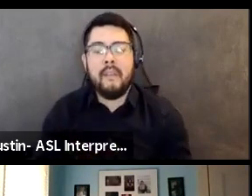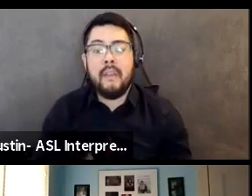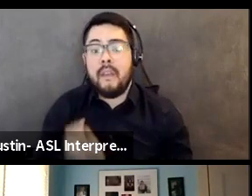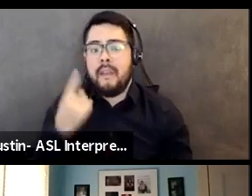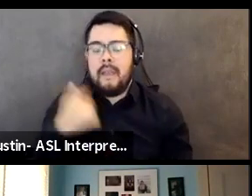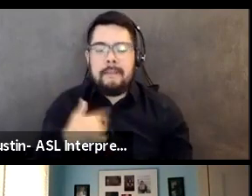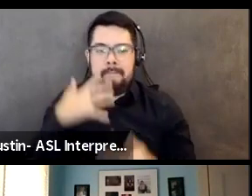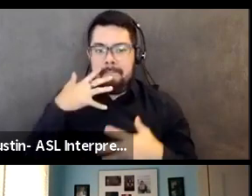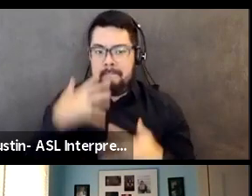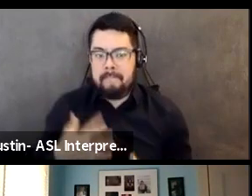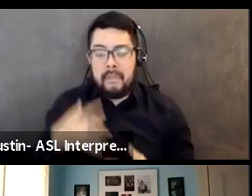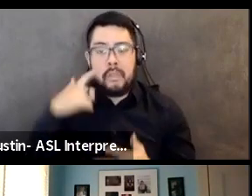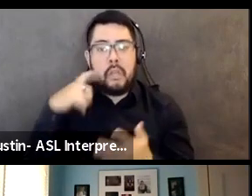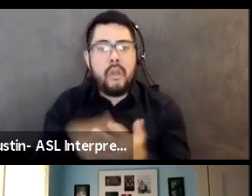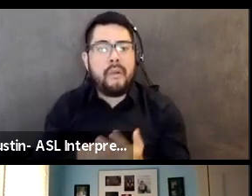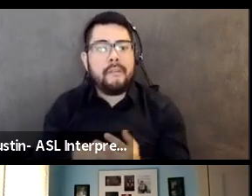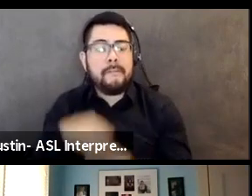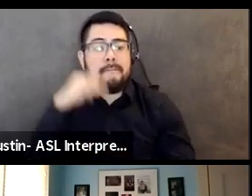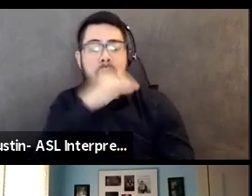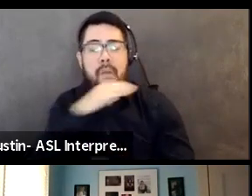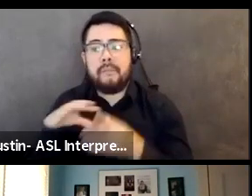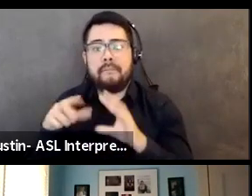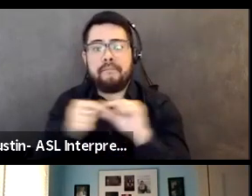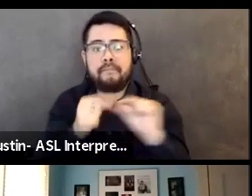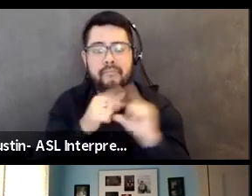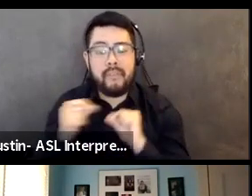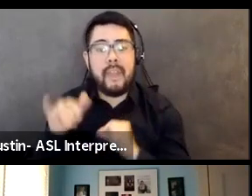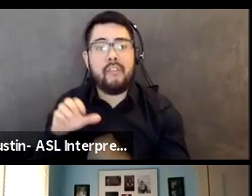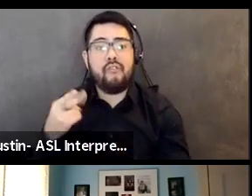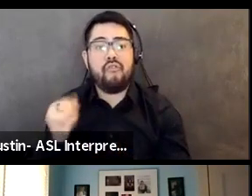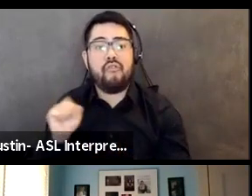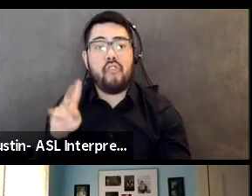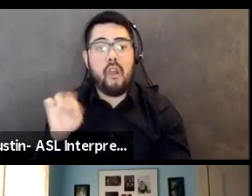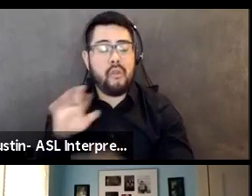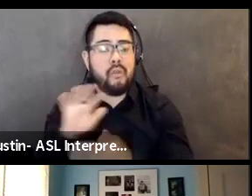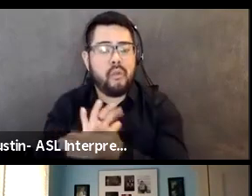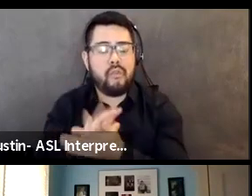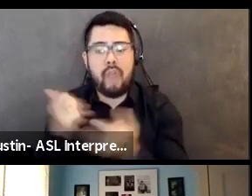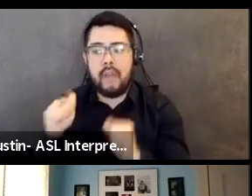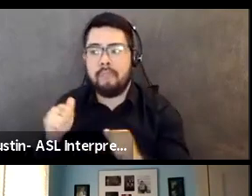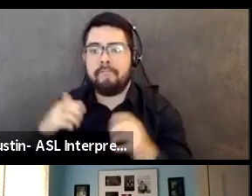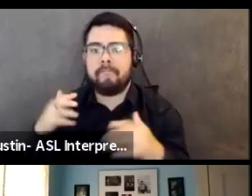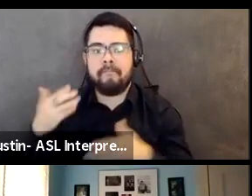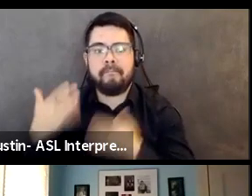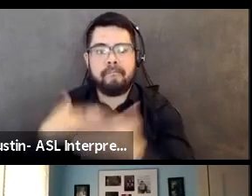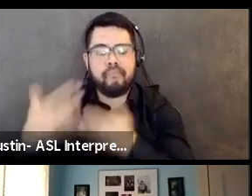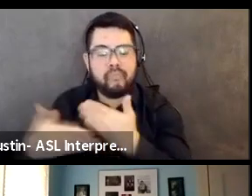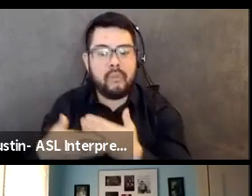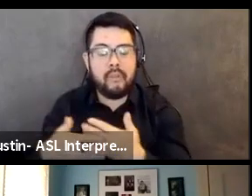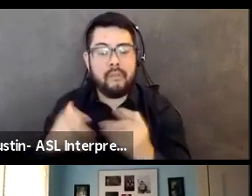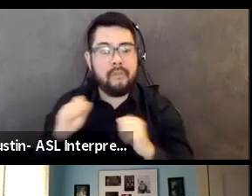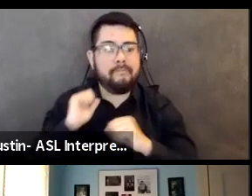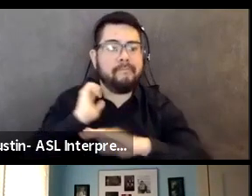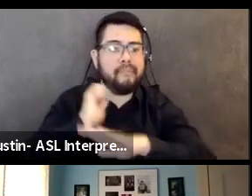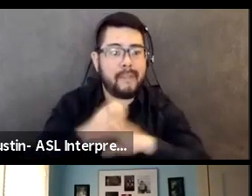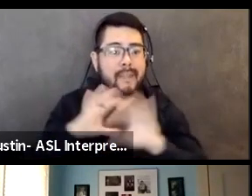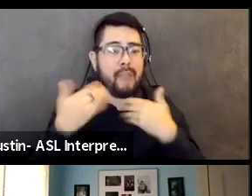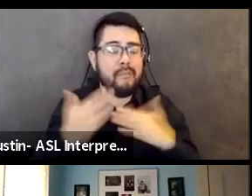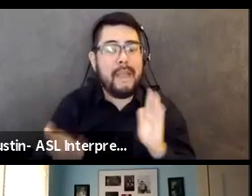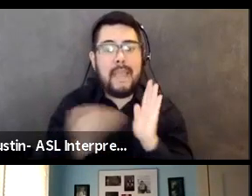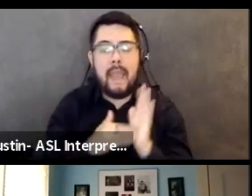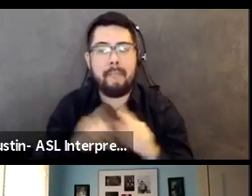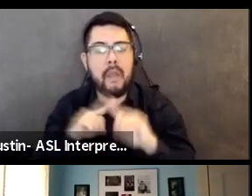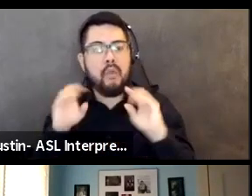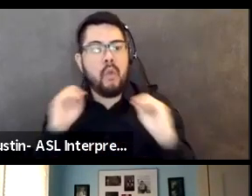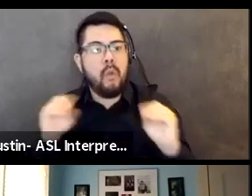unfortunate false narrative suggesting that charter schools have been rushing to push students and teachers back in the classrooms without a solid plan i can assure you that our